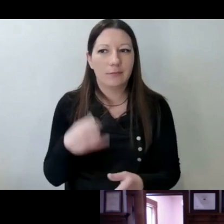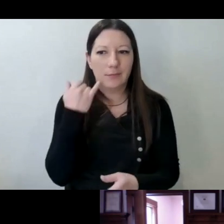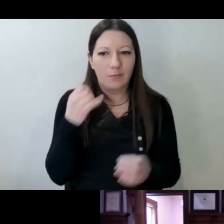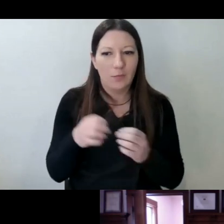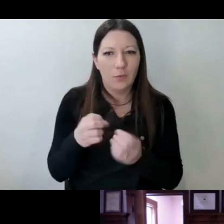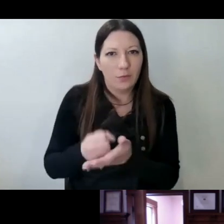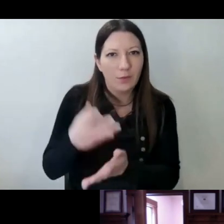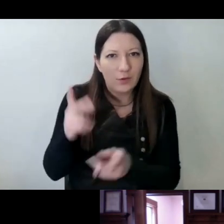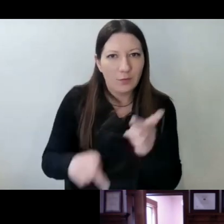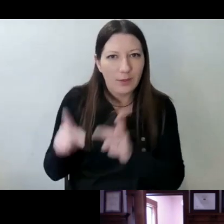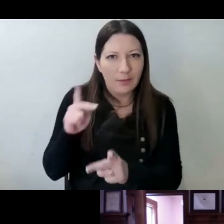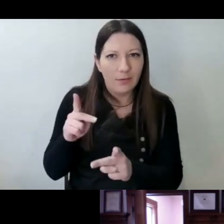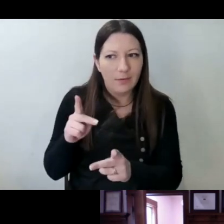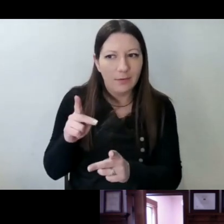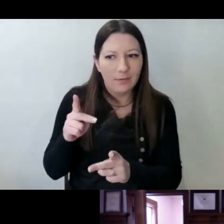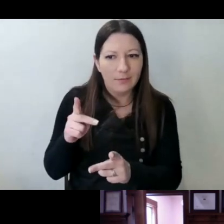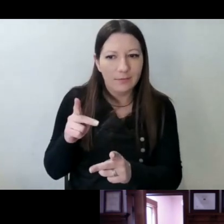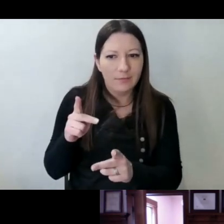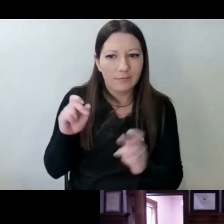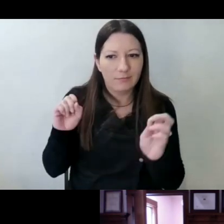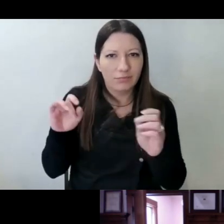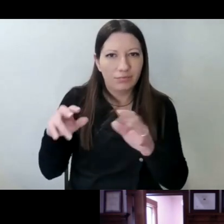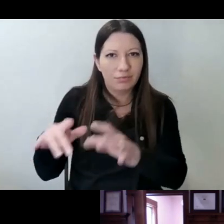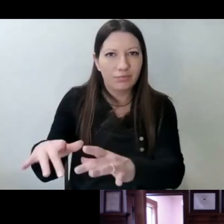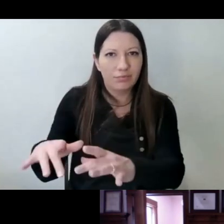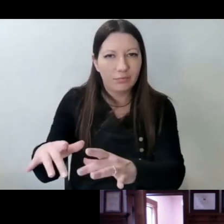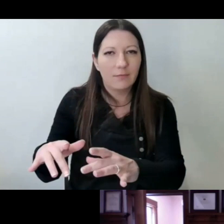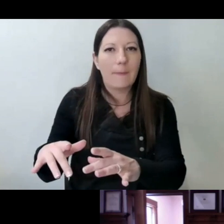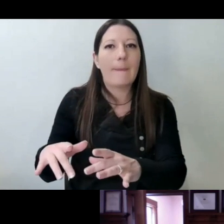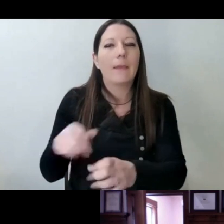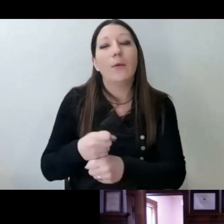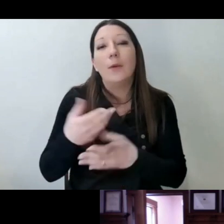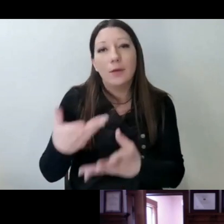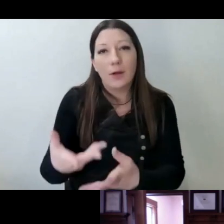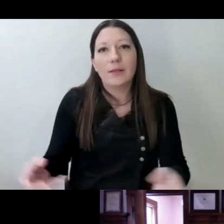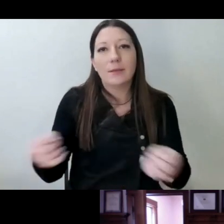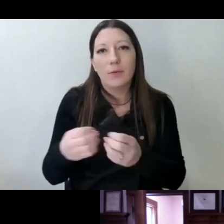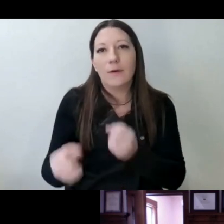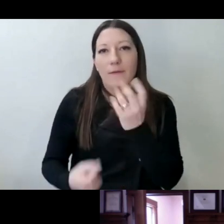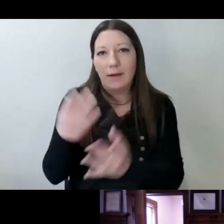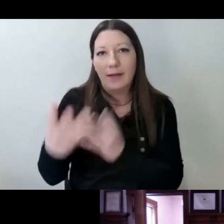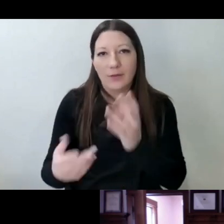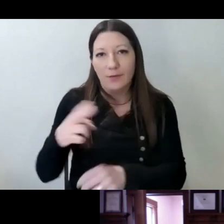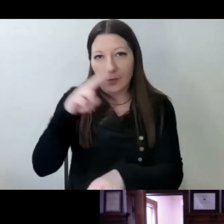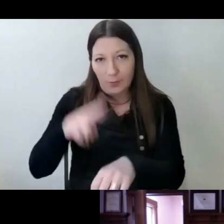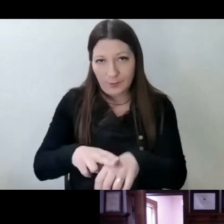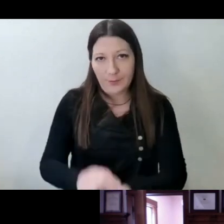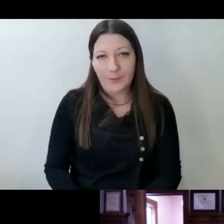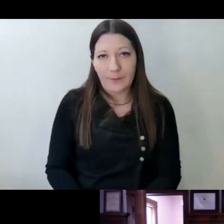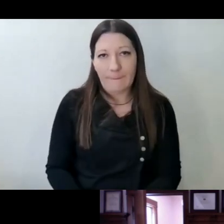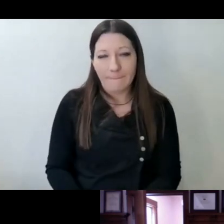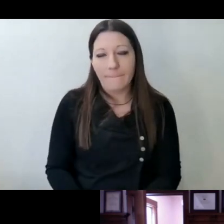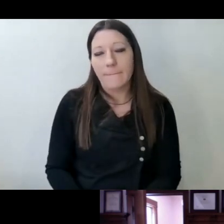result in more fire activity happening due to those reasons. So I think there certainly